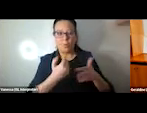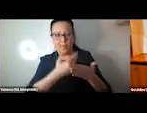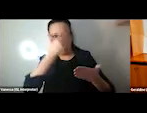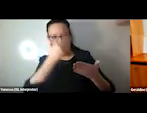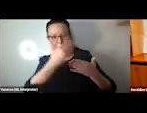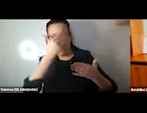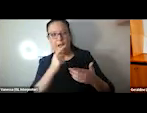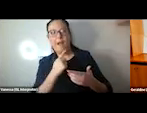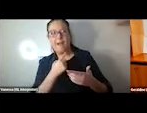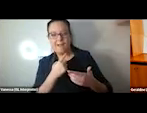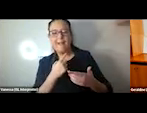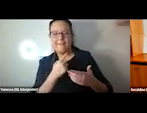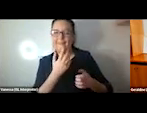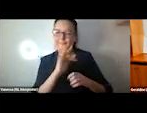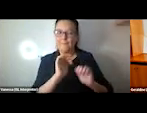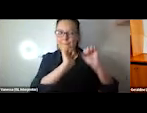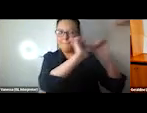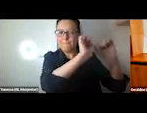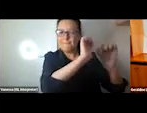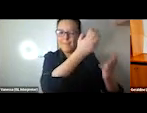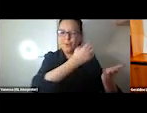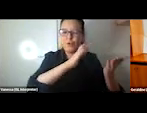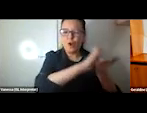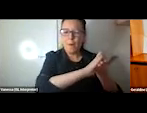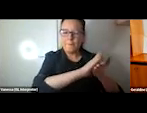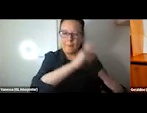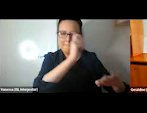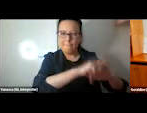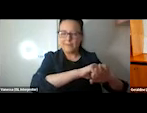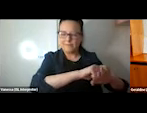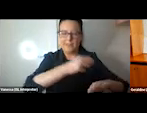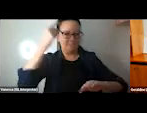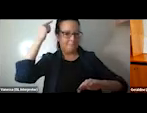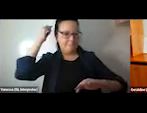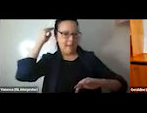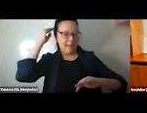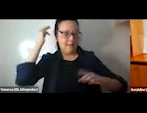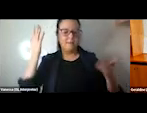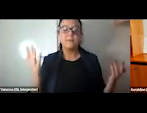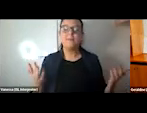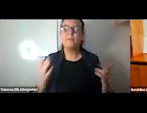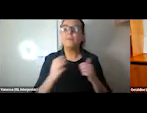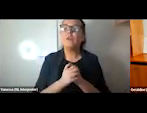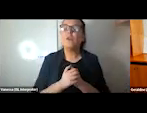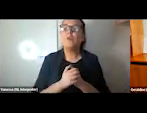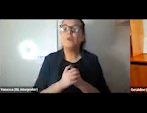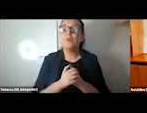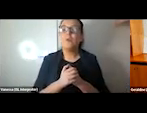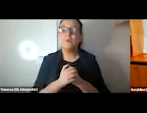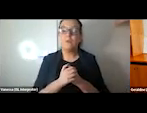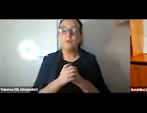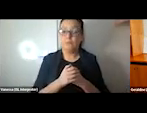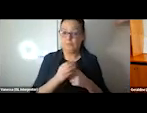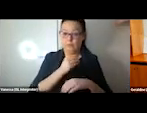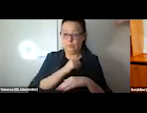minds across Europe. And the opportunities presented today are supported by